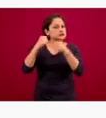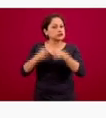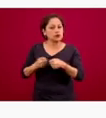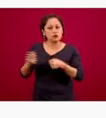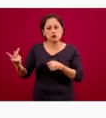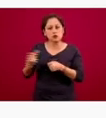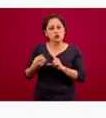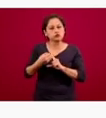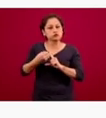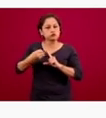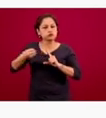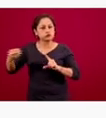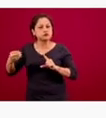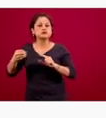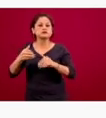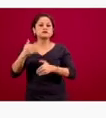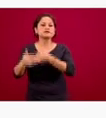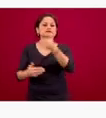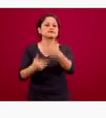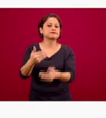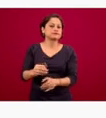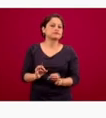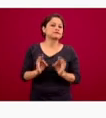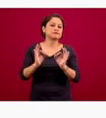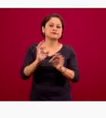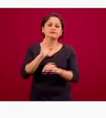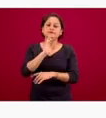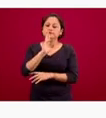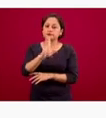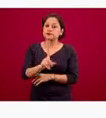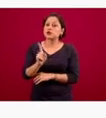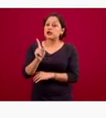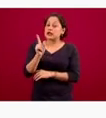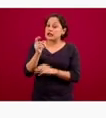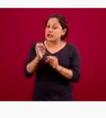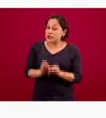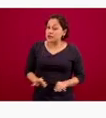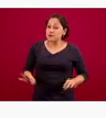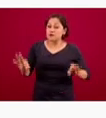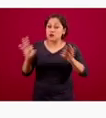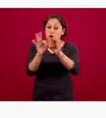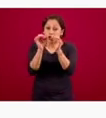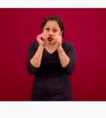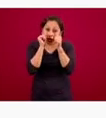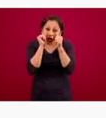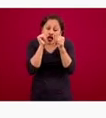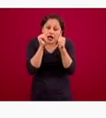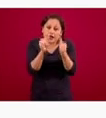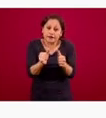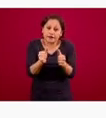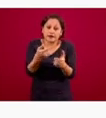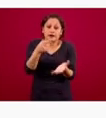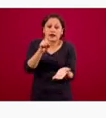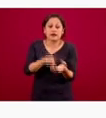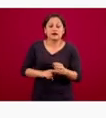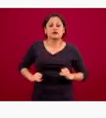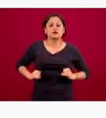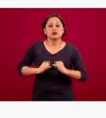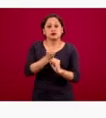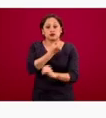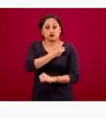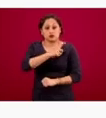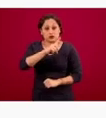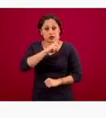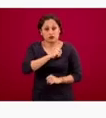their leaderships we will be able to succeed in our effort. It is important for us to be